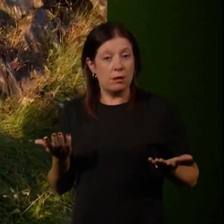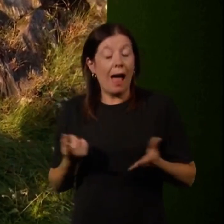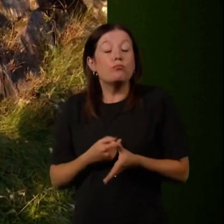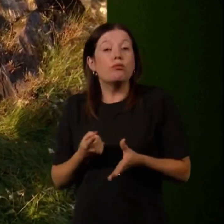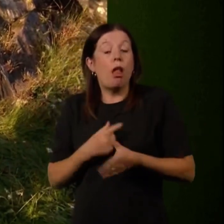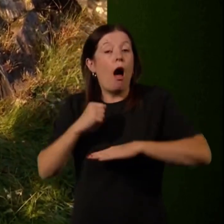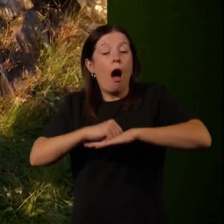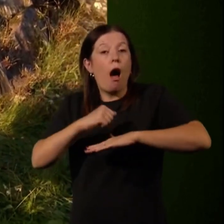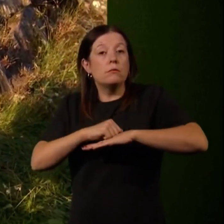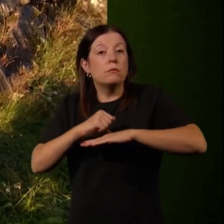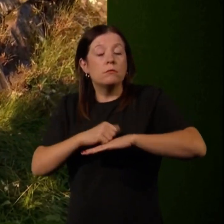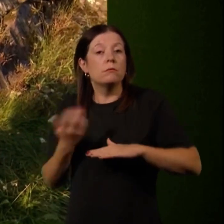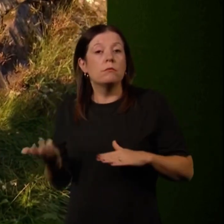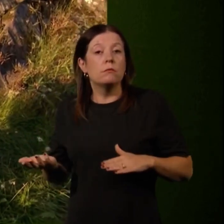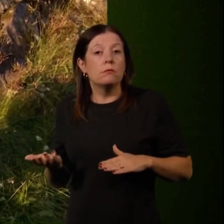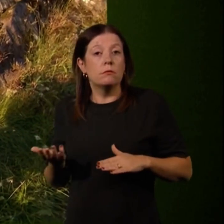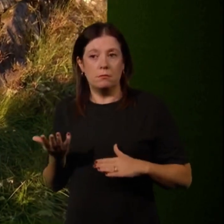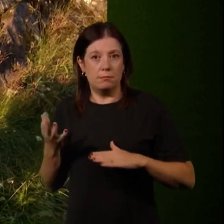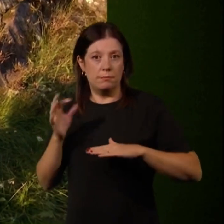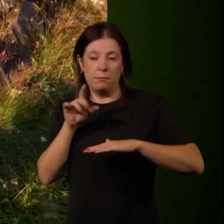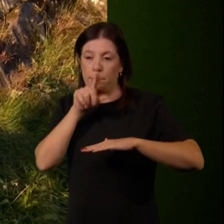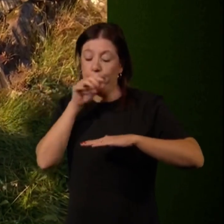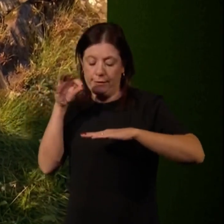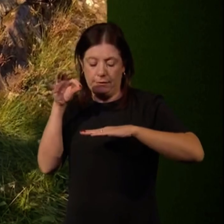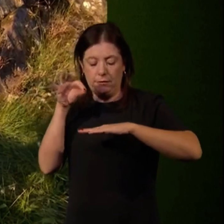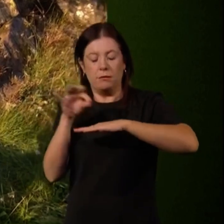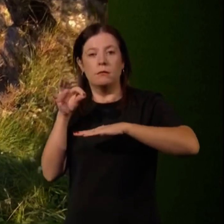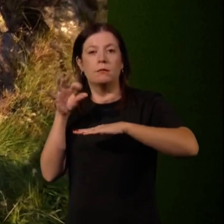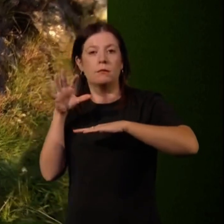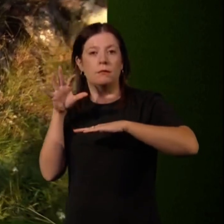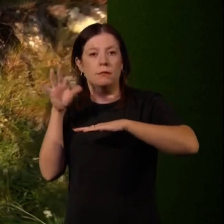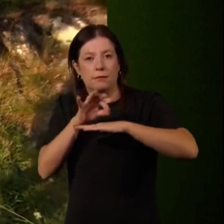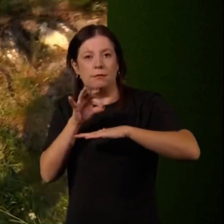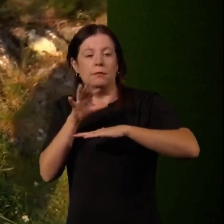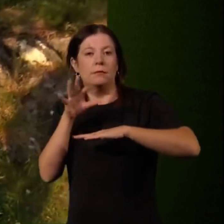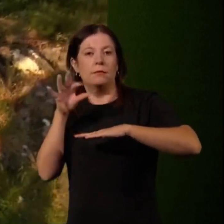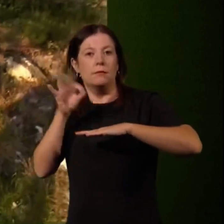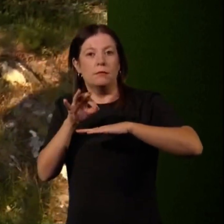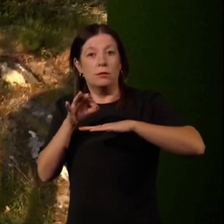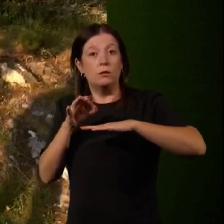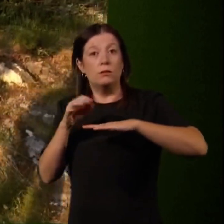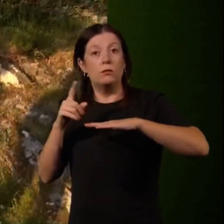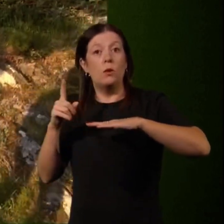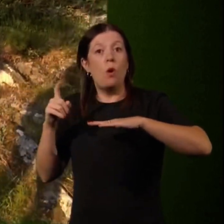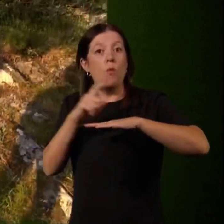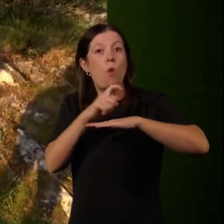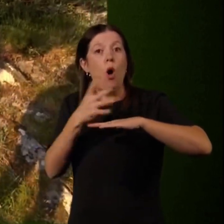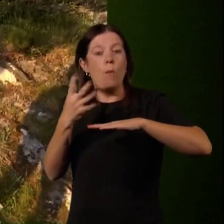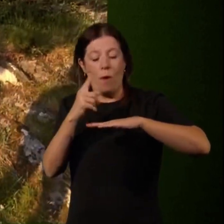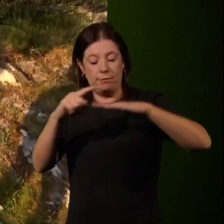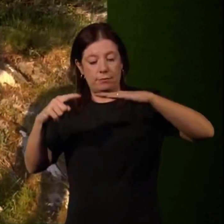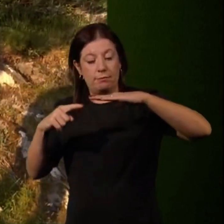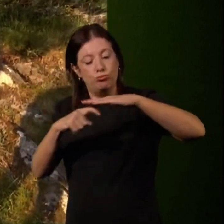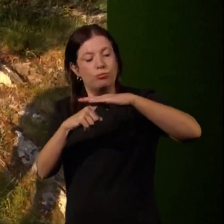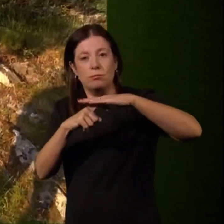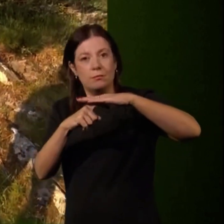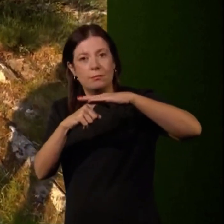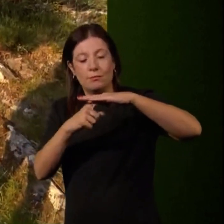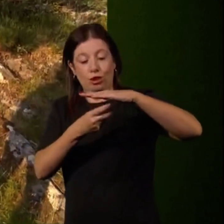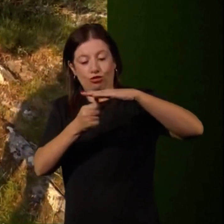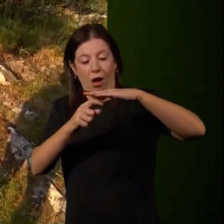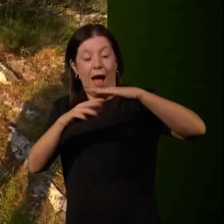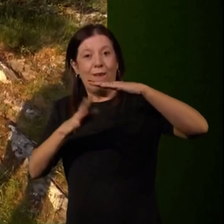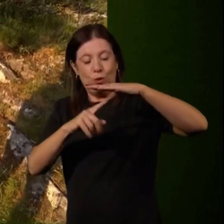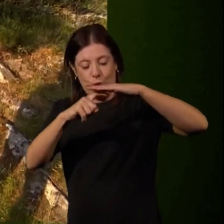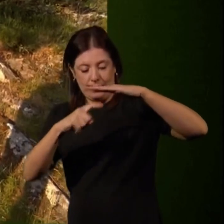hard. So that's going to be really difficult for the birds to dig into. But more than that, the earthworms are going to burrow deeper into the soil. So the